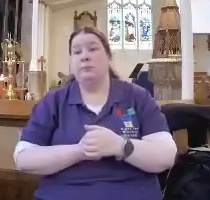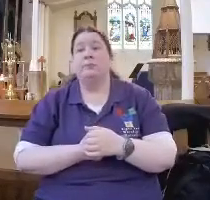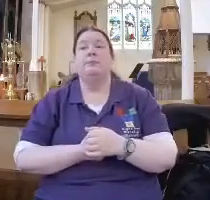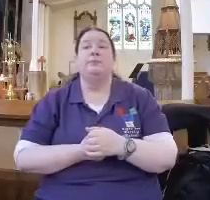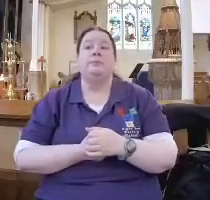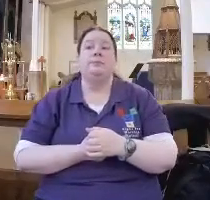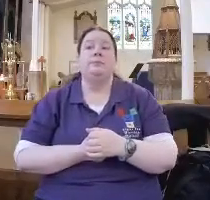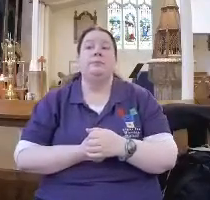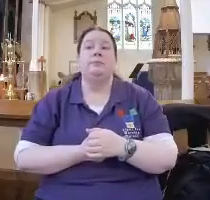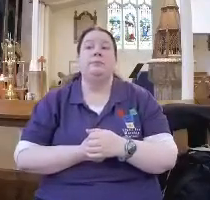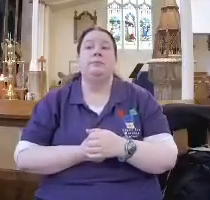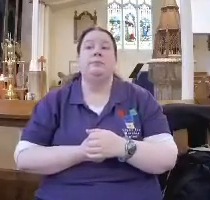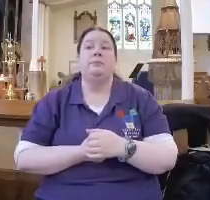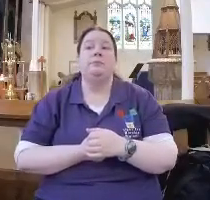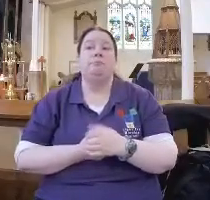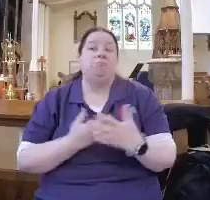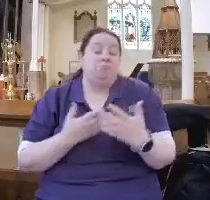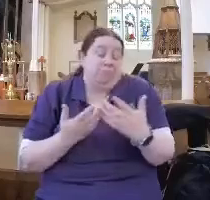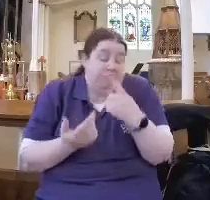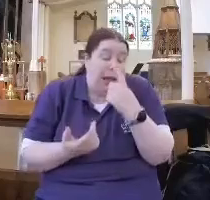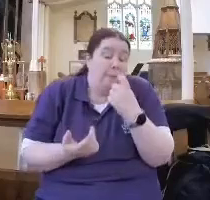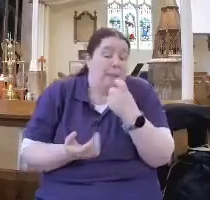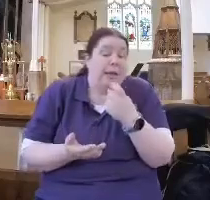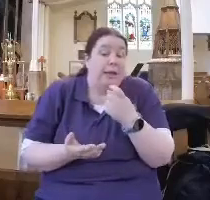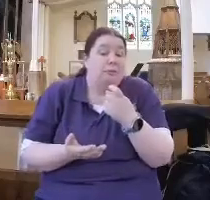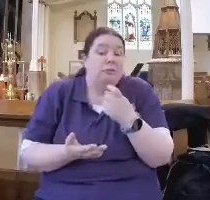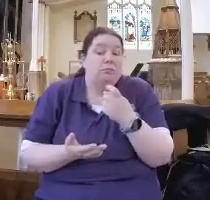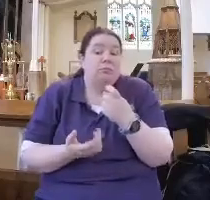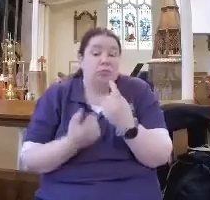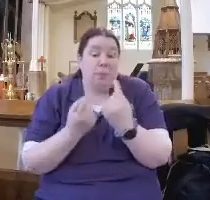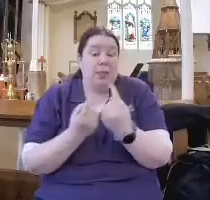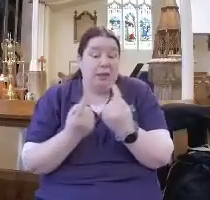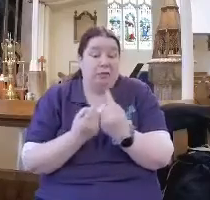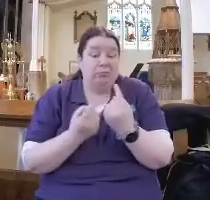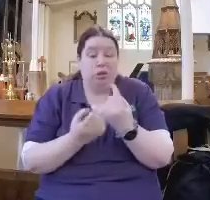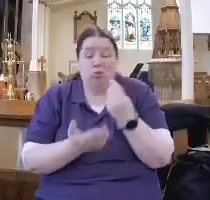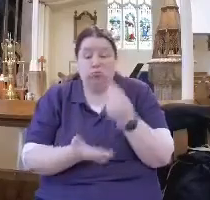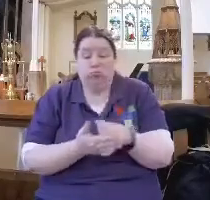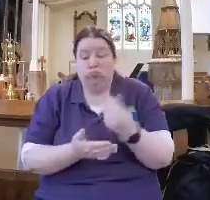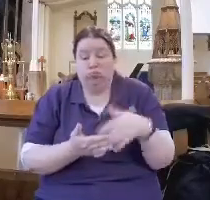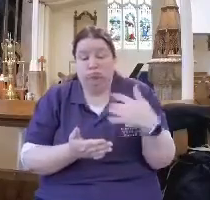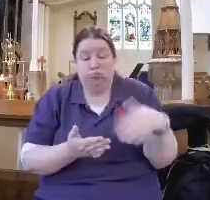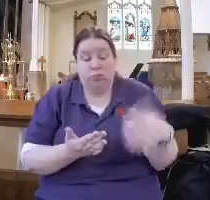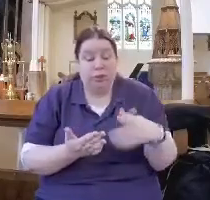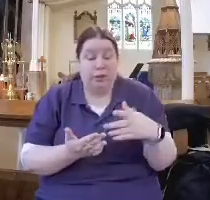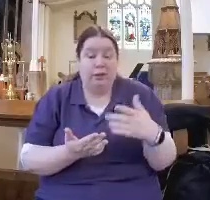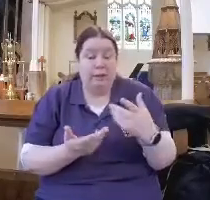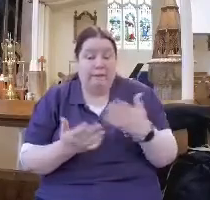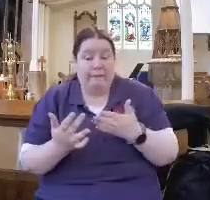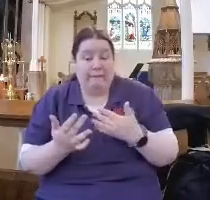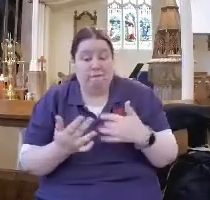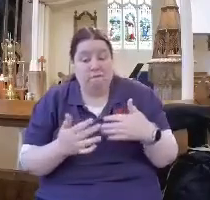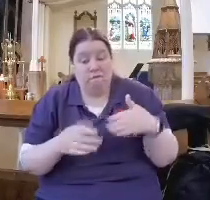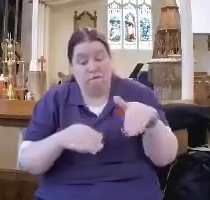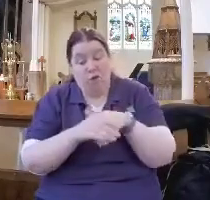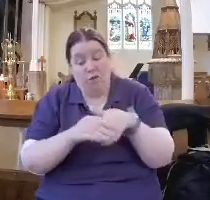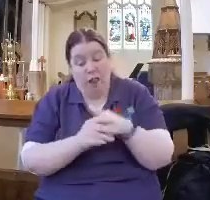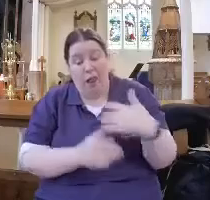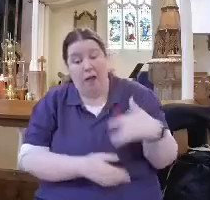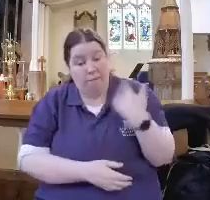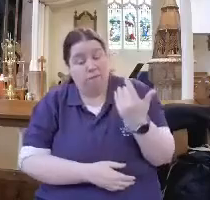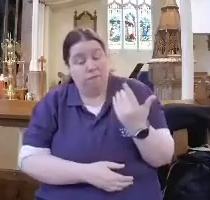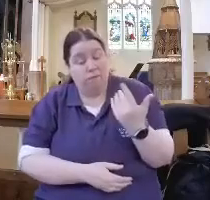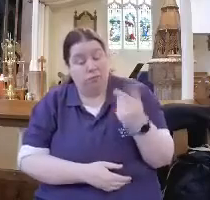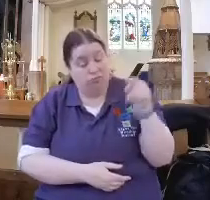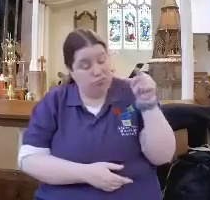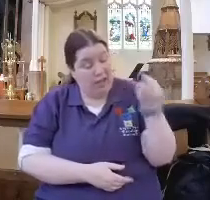There can be a cost involved. Daniel certainly found there was a cost involved. He stuck by his timetable of praying to God 3